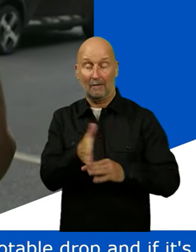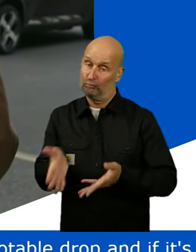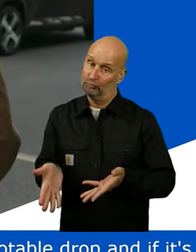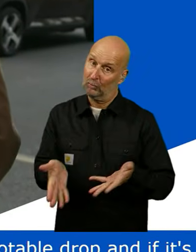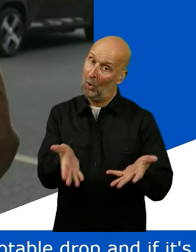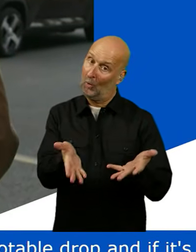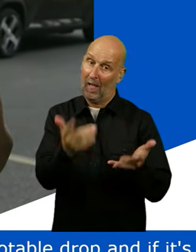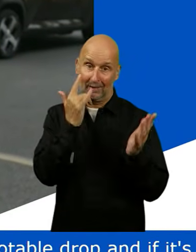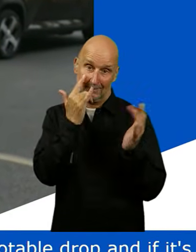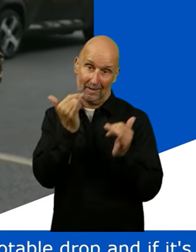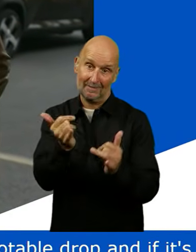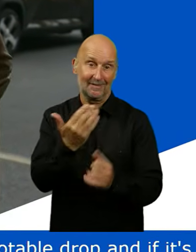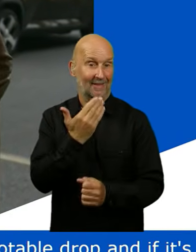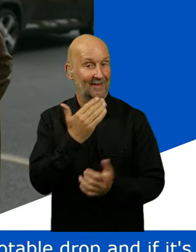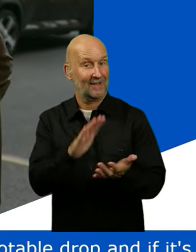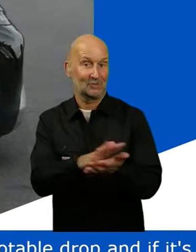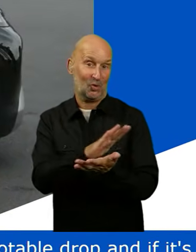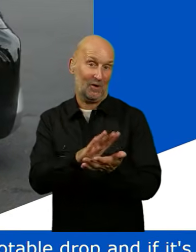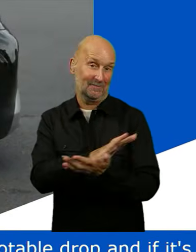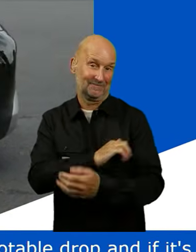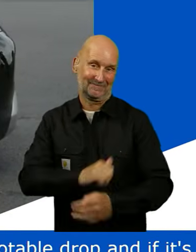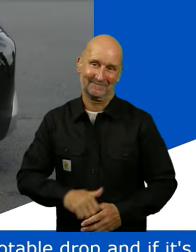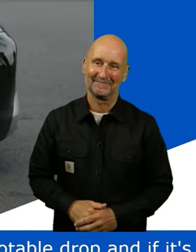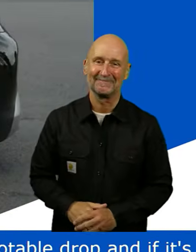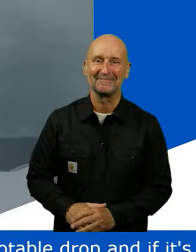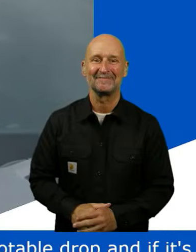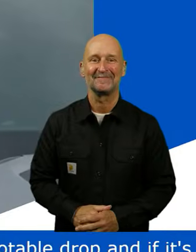for your time. Thank you, cheers. Enjoy.